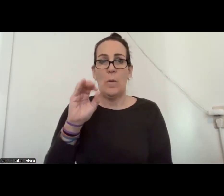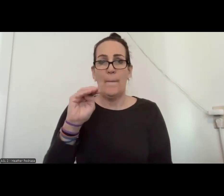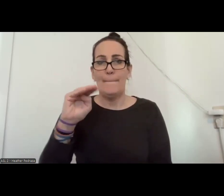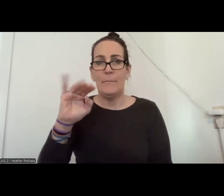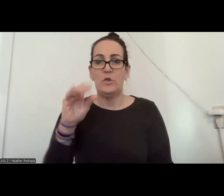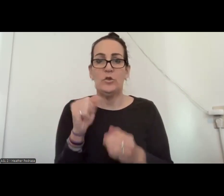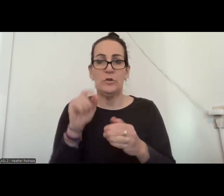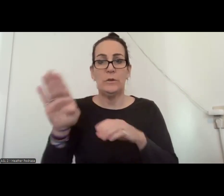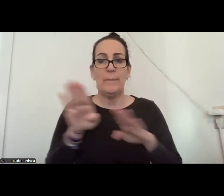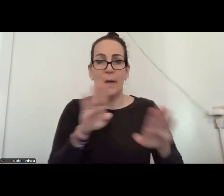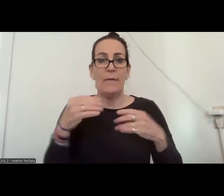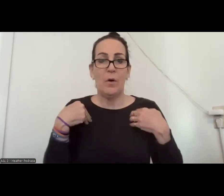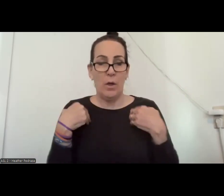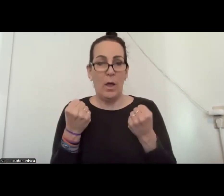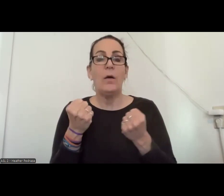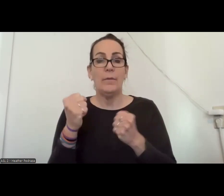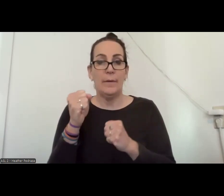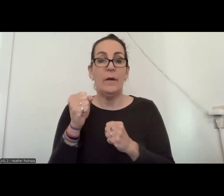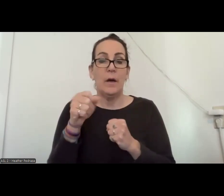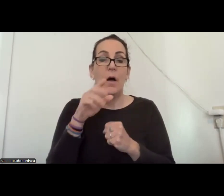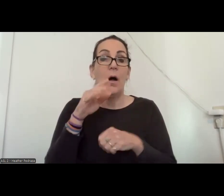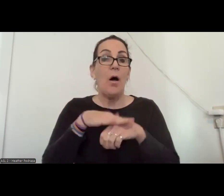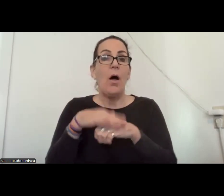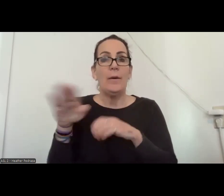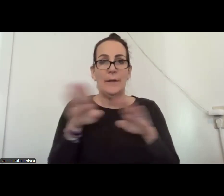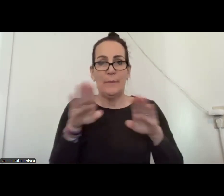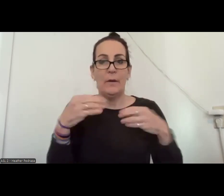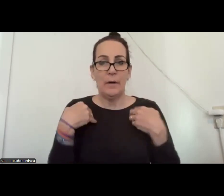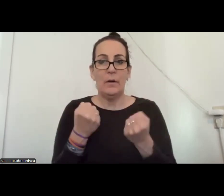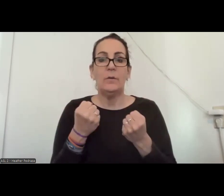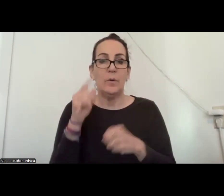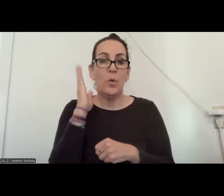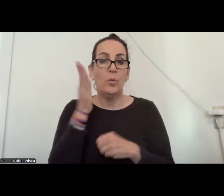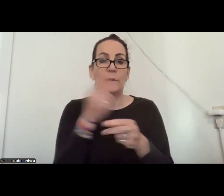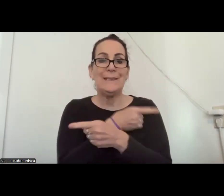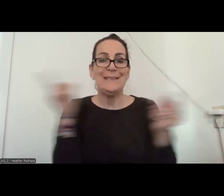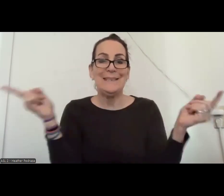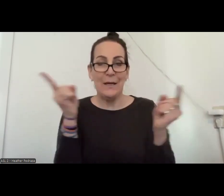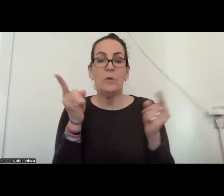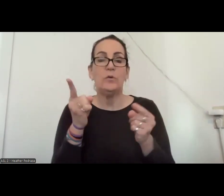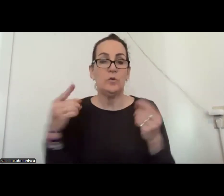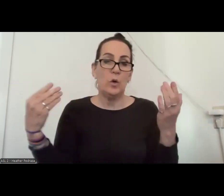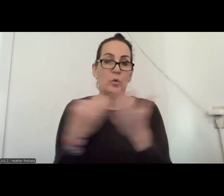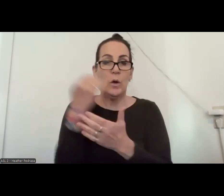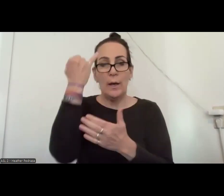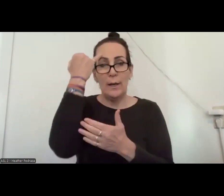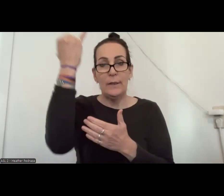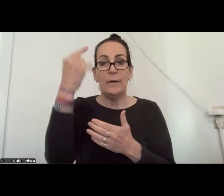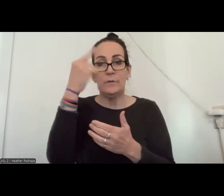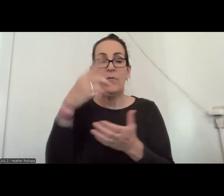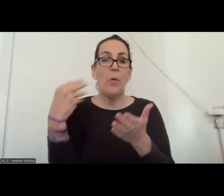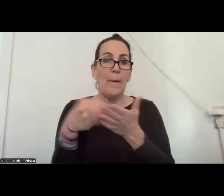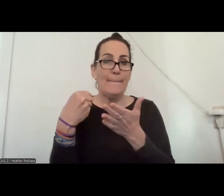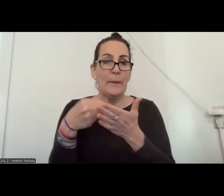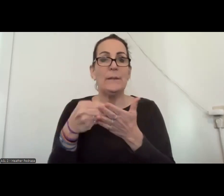be announcing an innovation fund that will have opportunities for organizations to compete for dollars